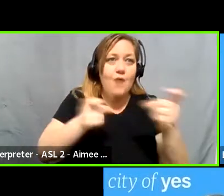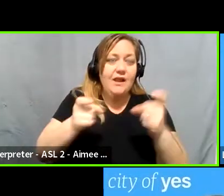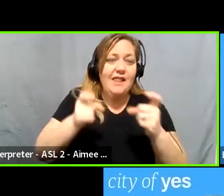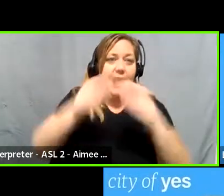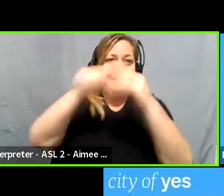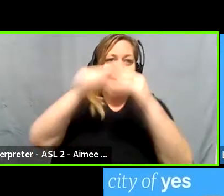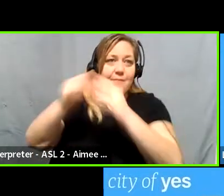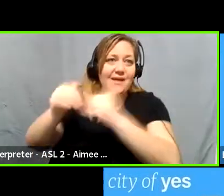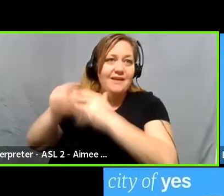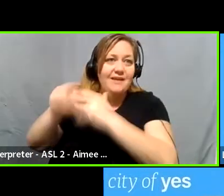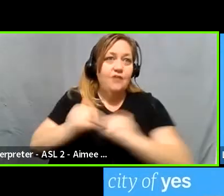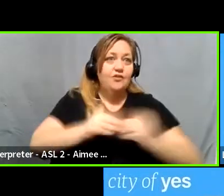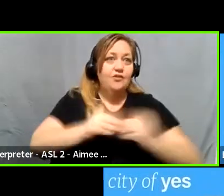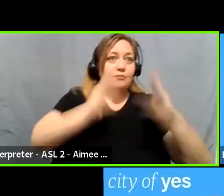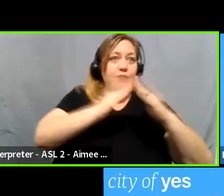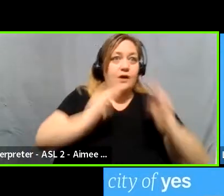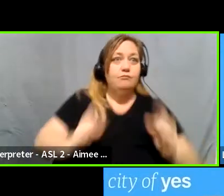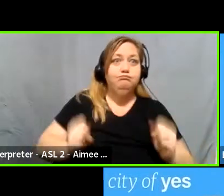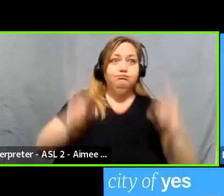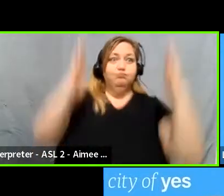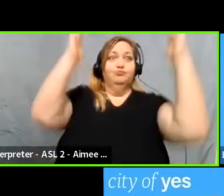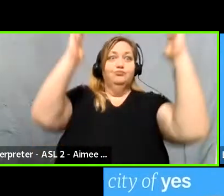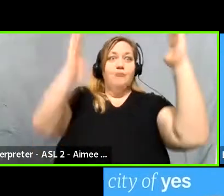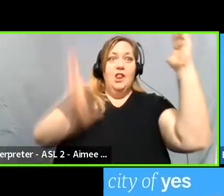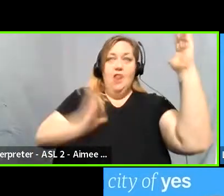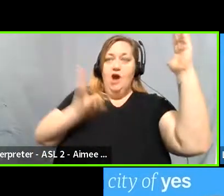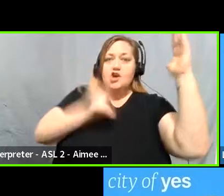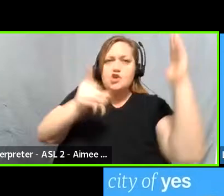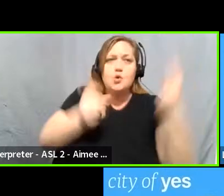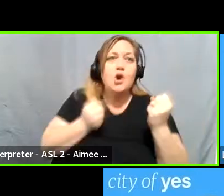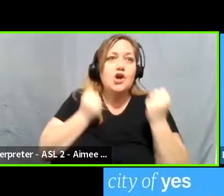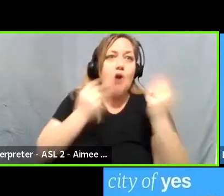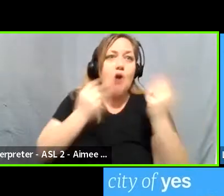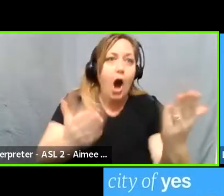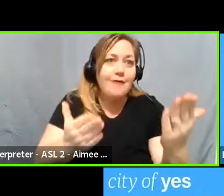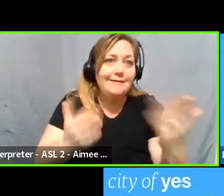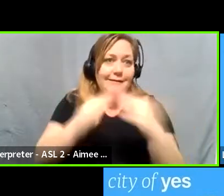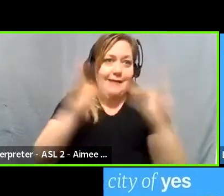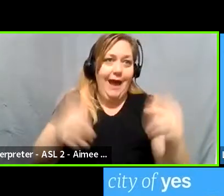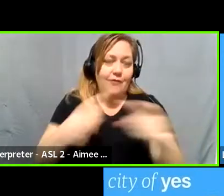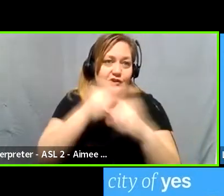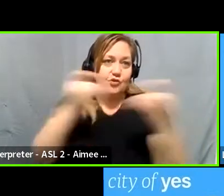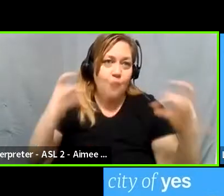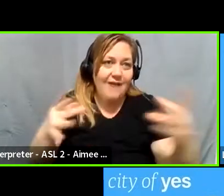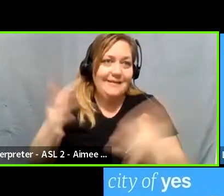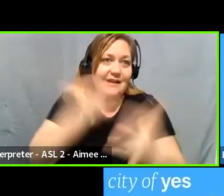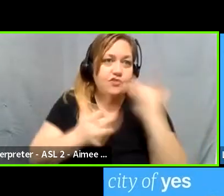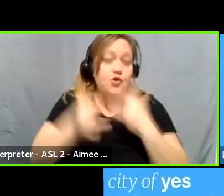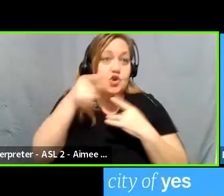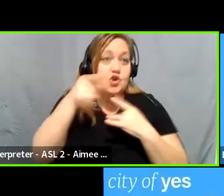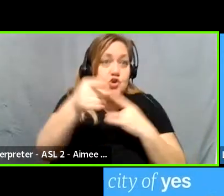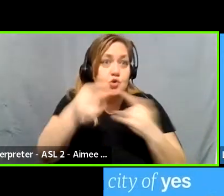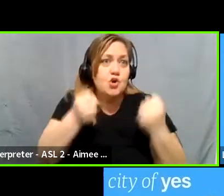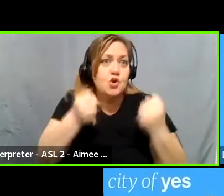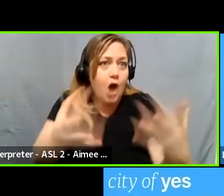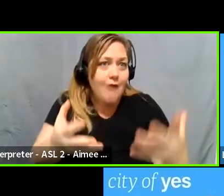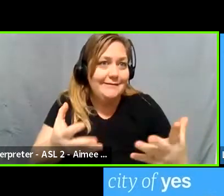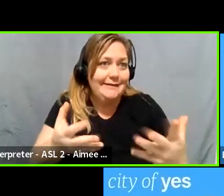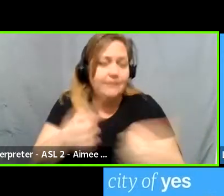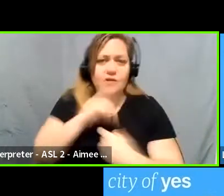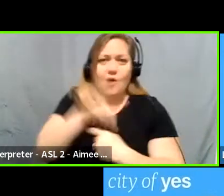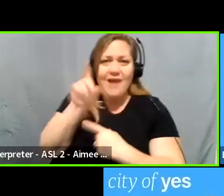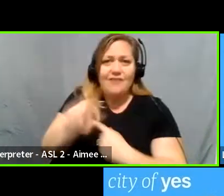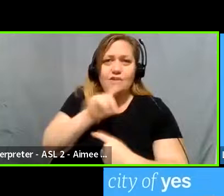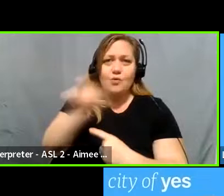to build luxury skyscrapers. So you're causing the housing crisis and the shortage. So answer the question, please.